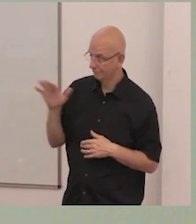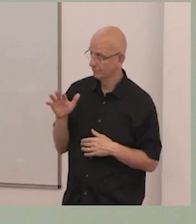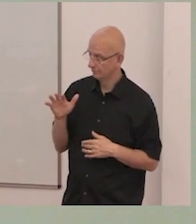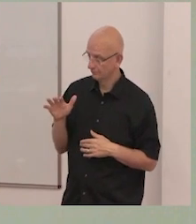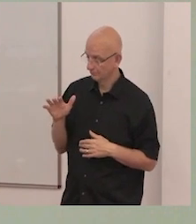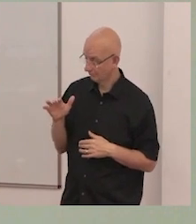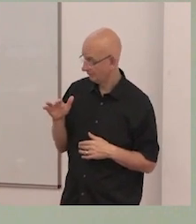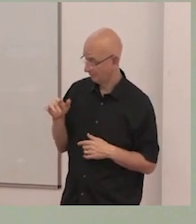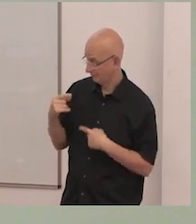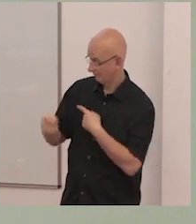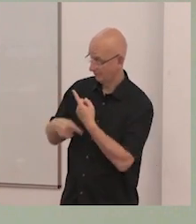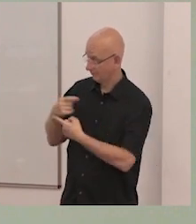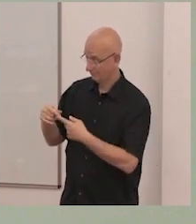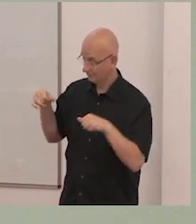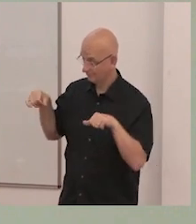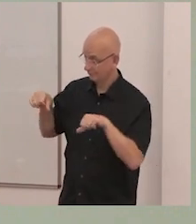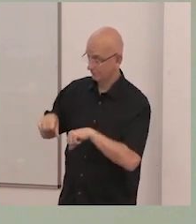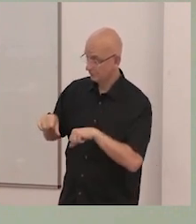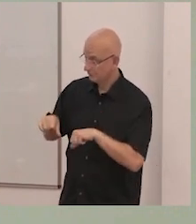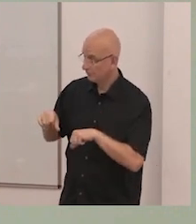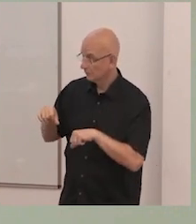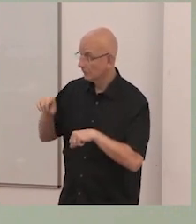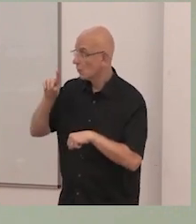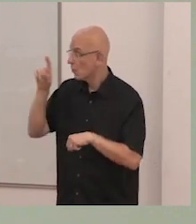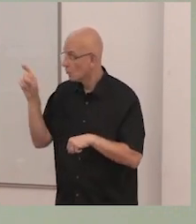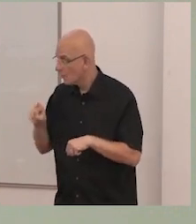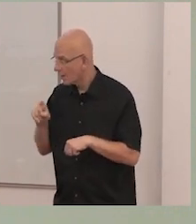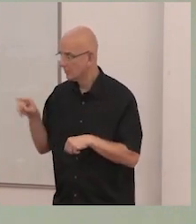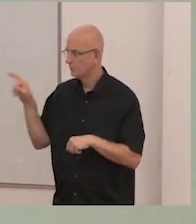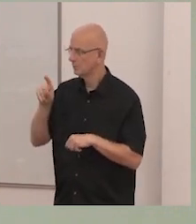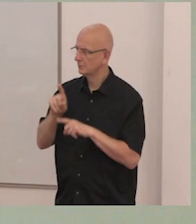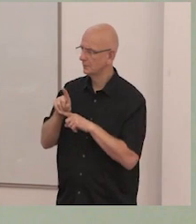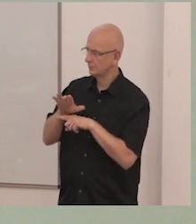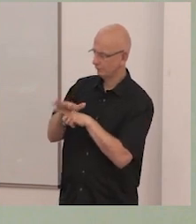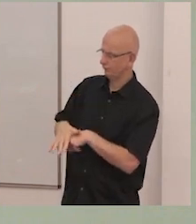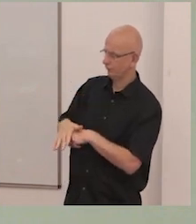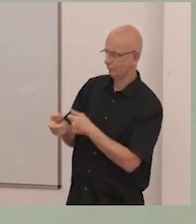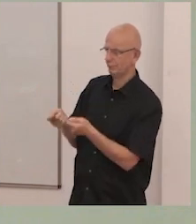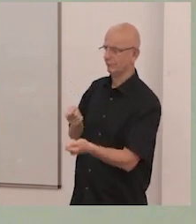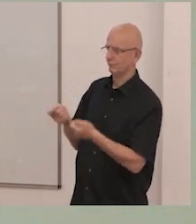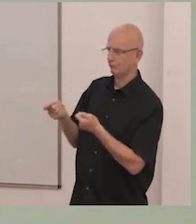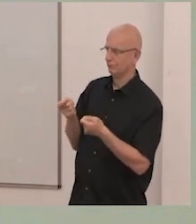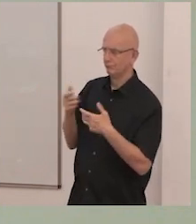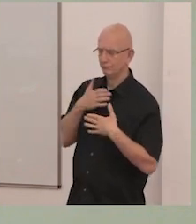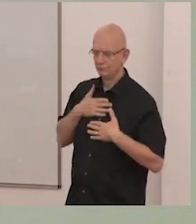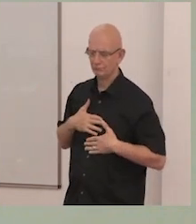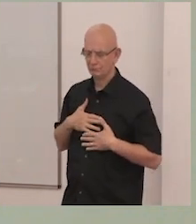neoliberalism. Sometimes things are going wrong from some fake